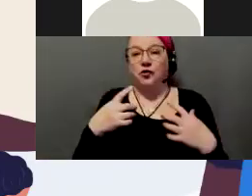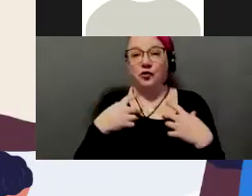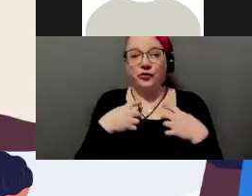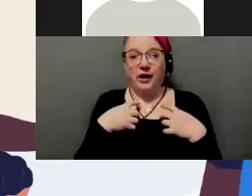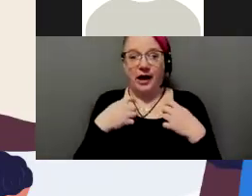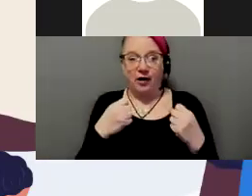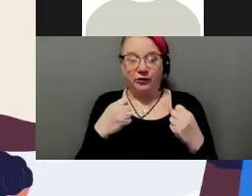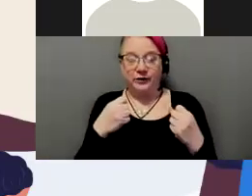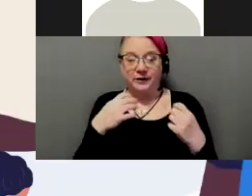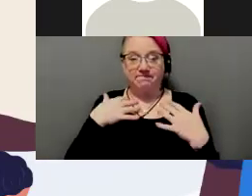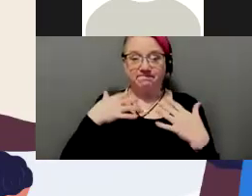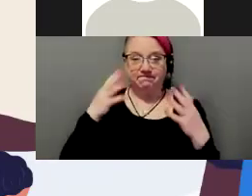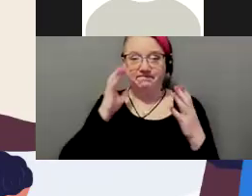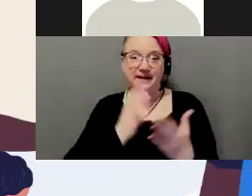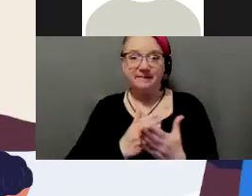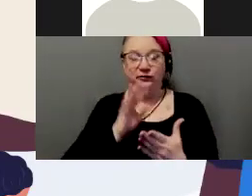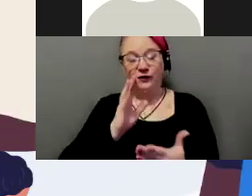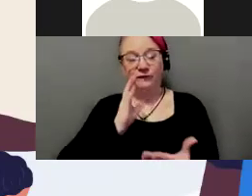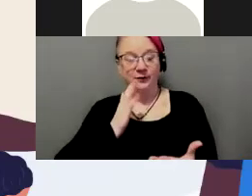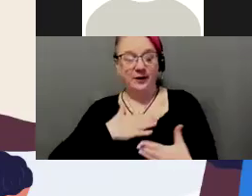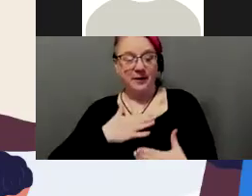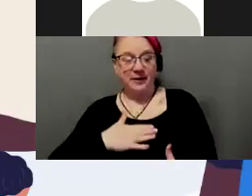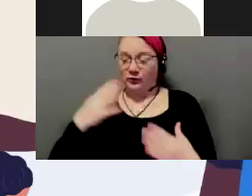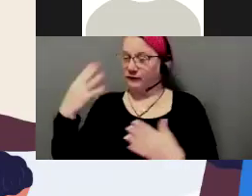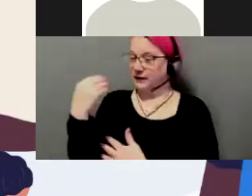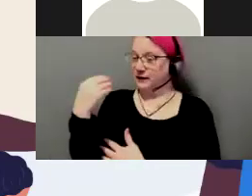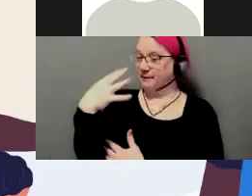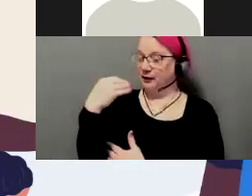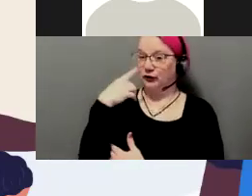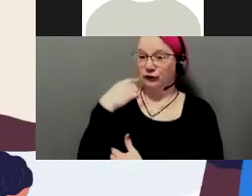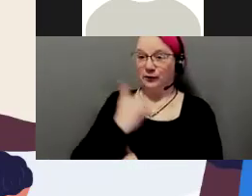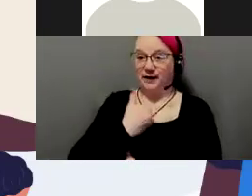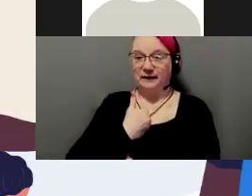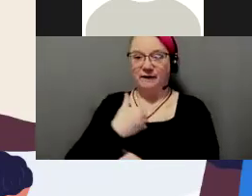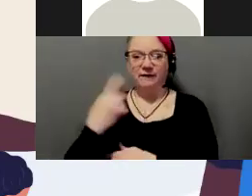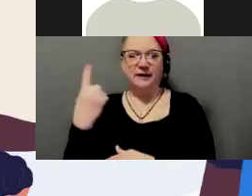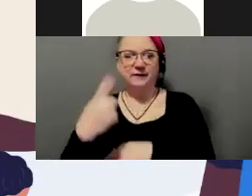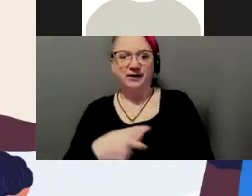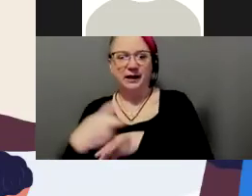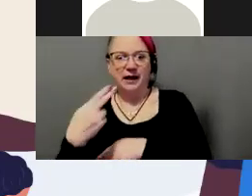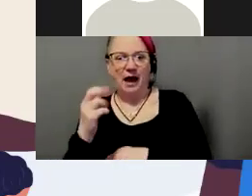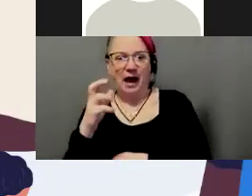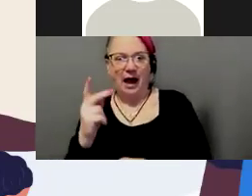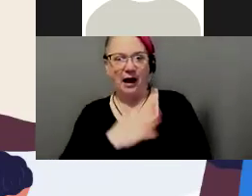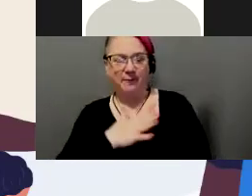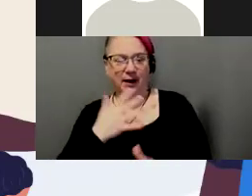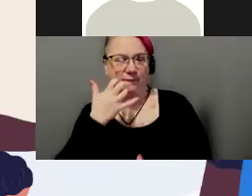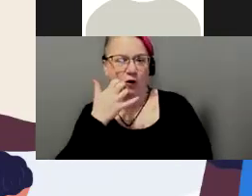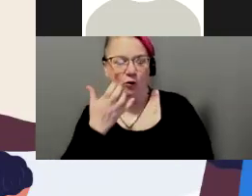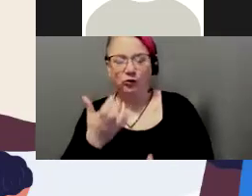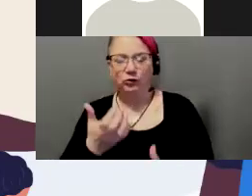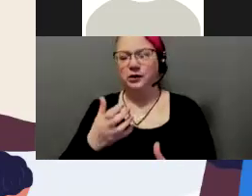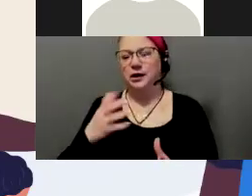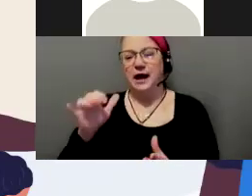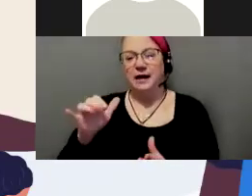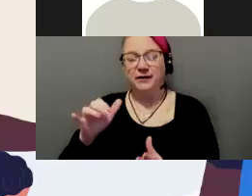exploited, like when someone takes a picture for themselves and their phone is hacked. Having this kind of vulnerability exploited